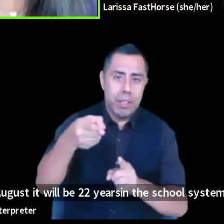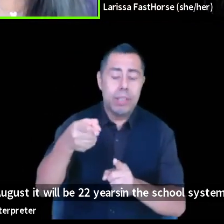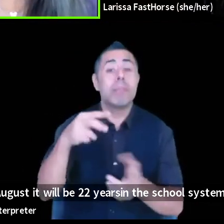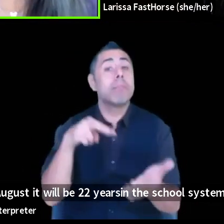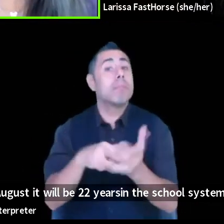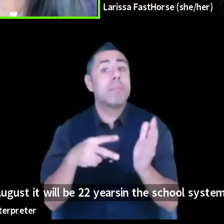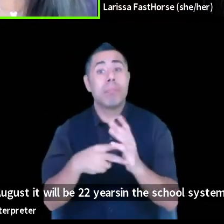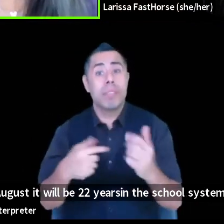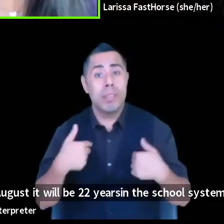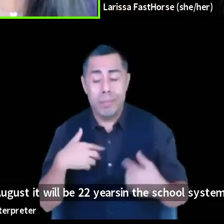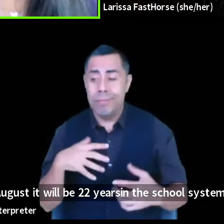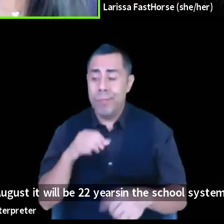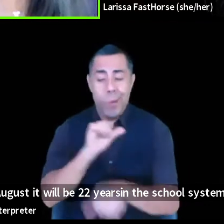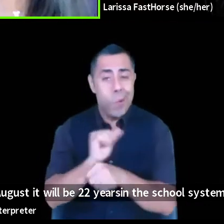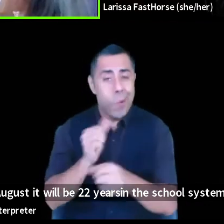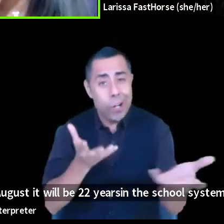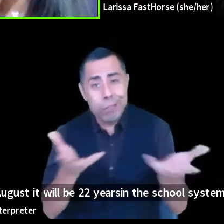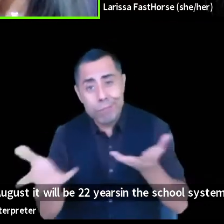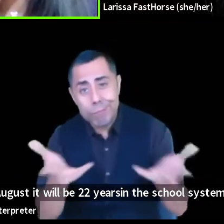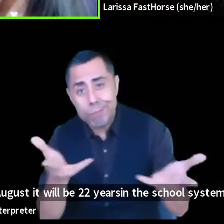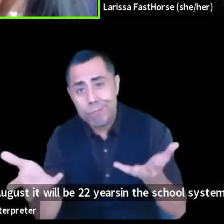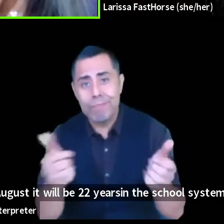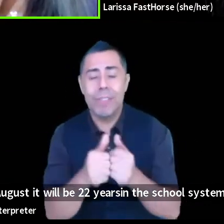families. And